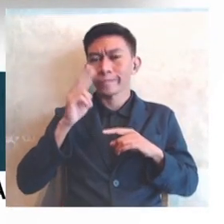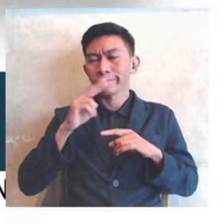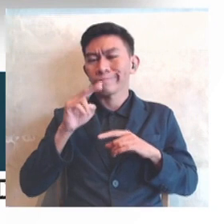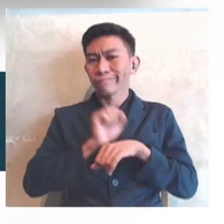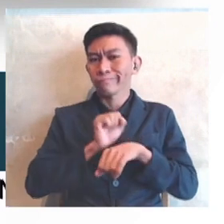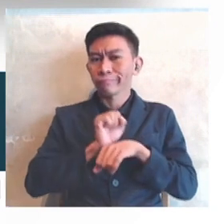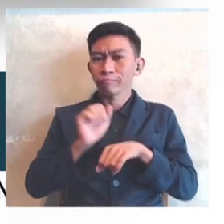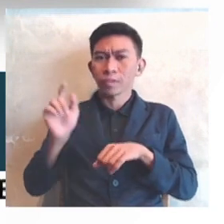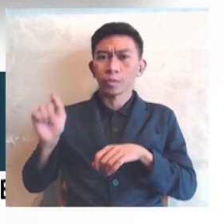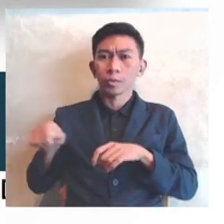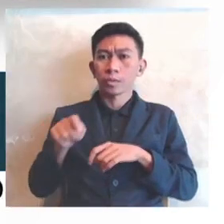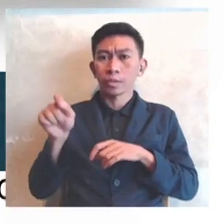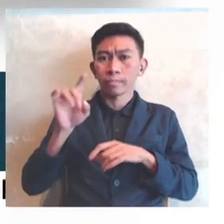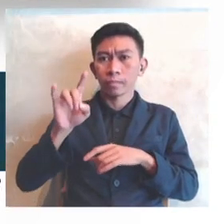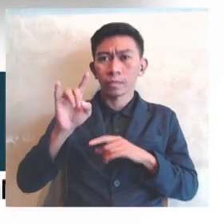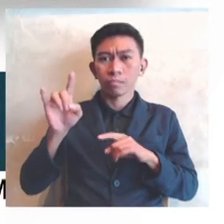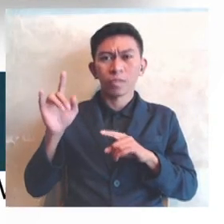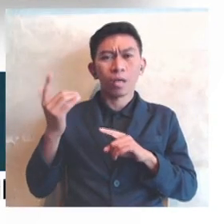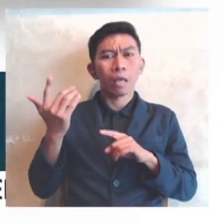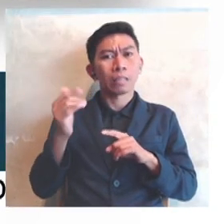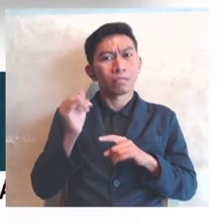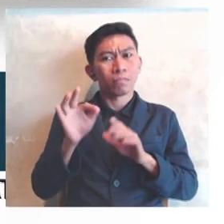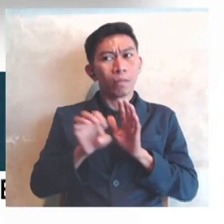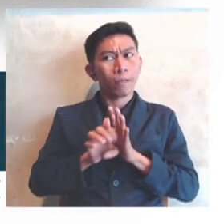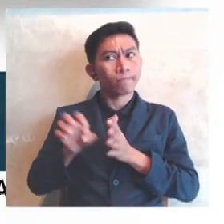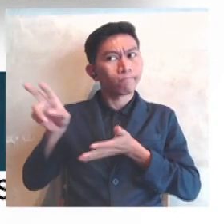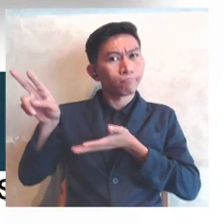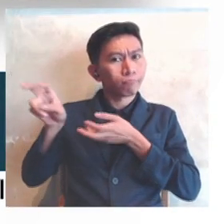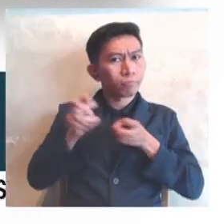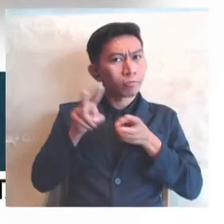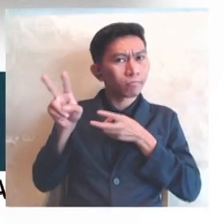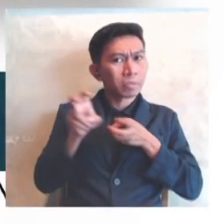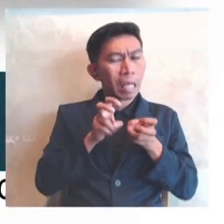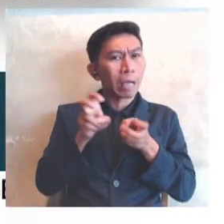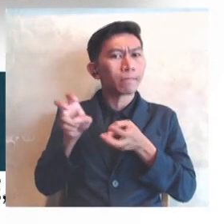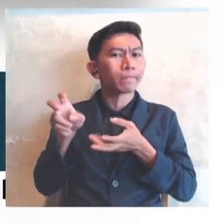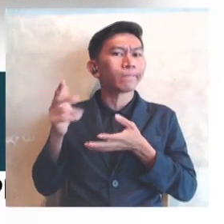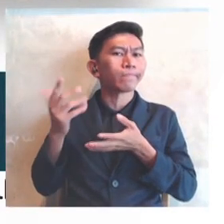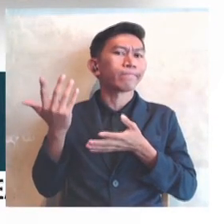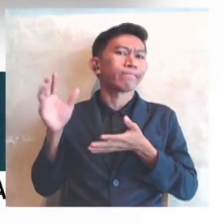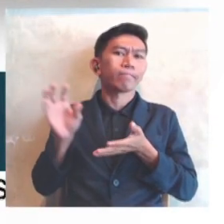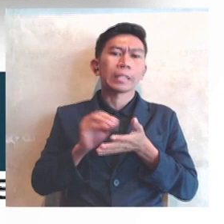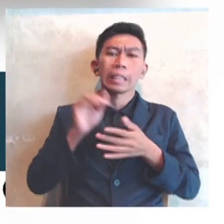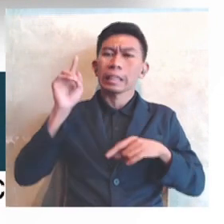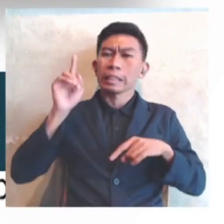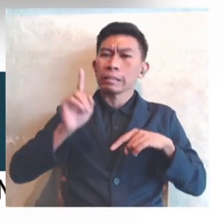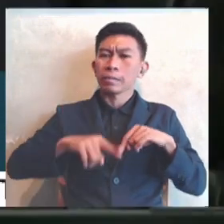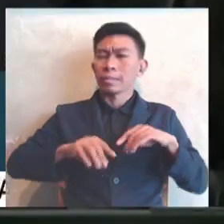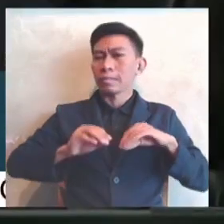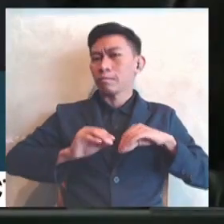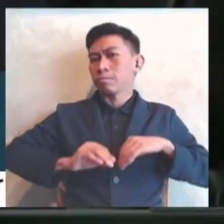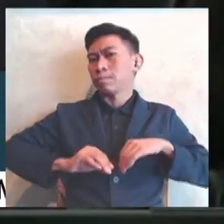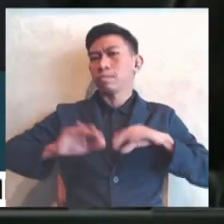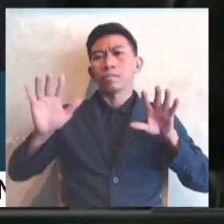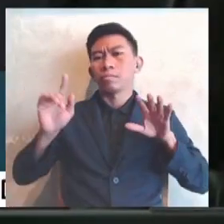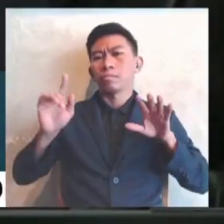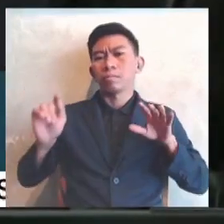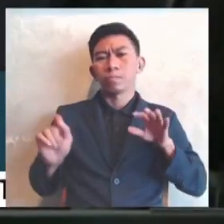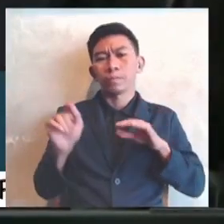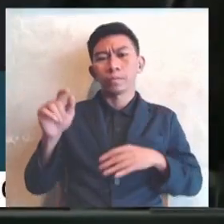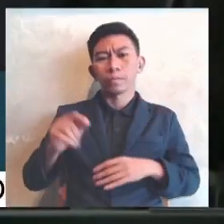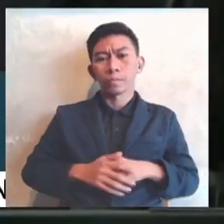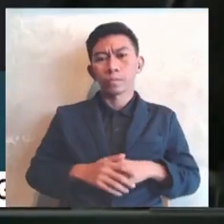saying plagiarism cannot set the mood in tourism ads of the country. Salcedo earlier called out the